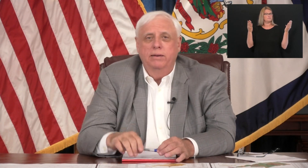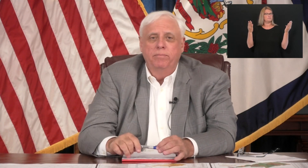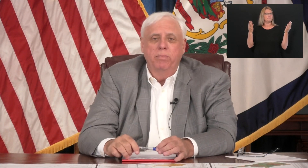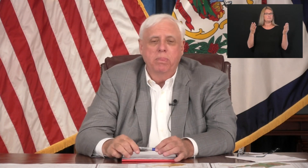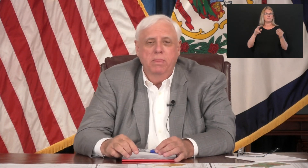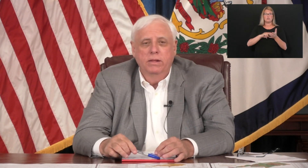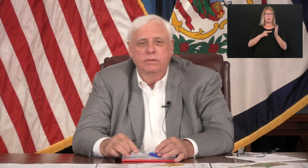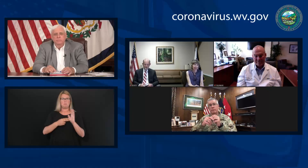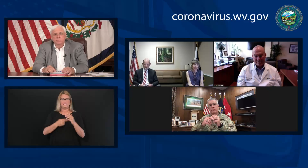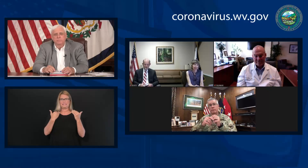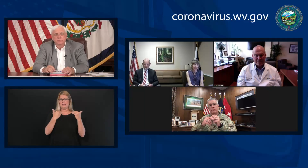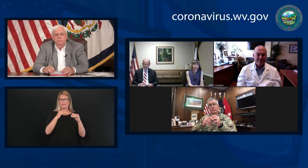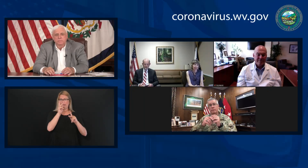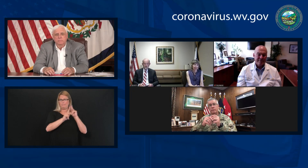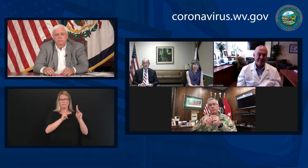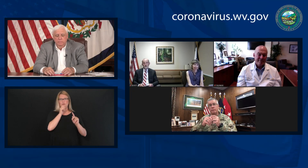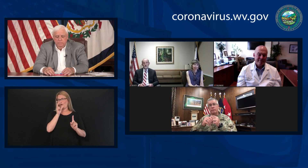apply.